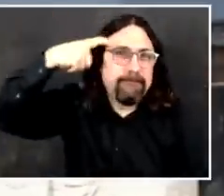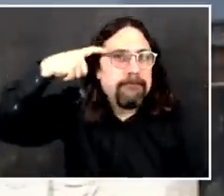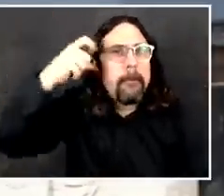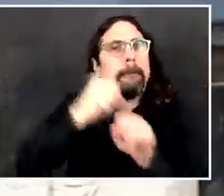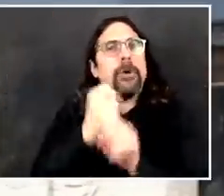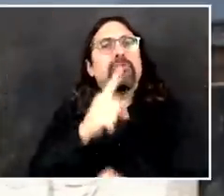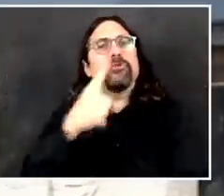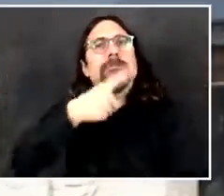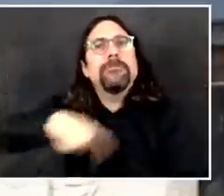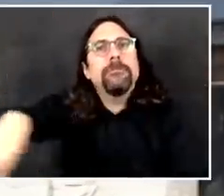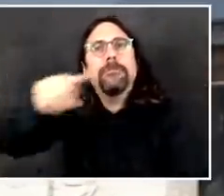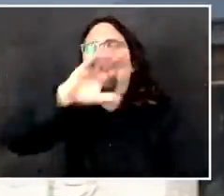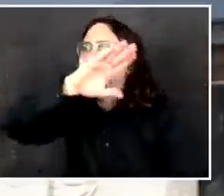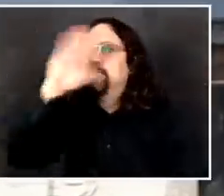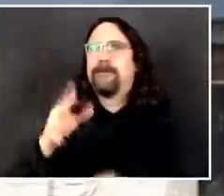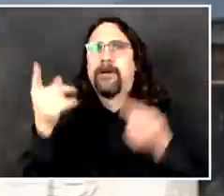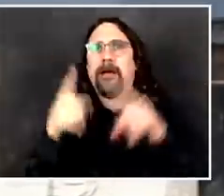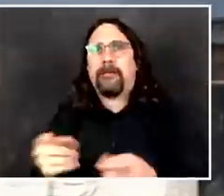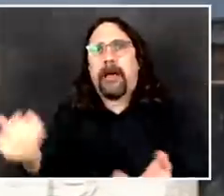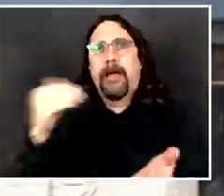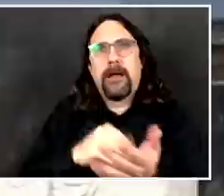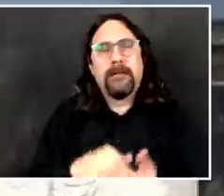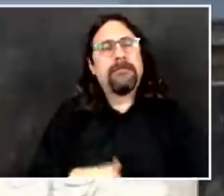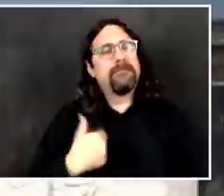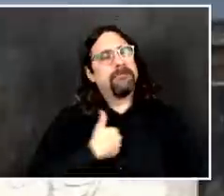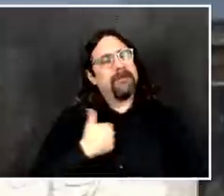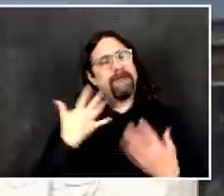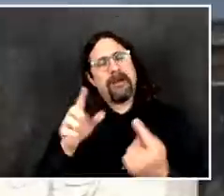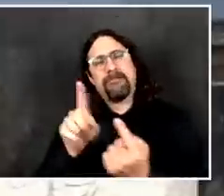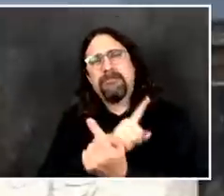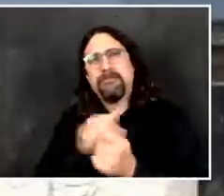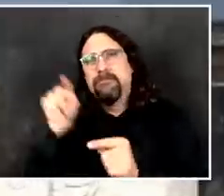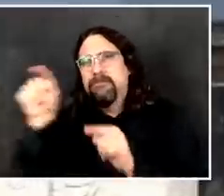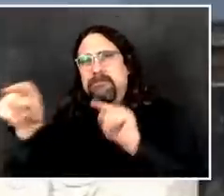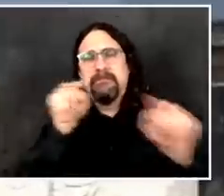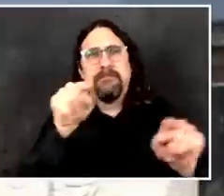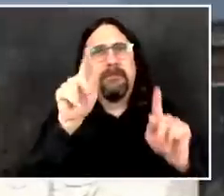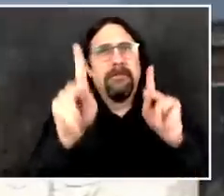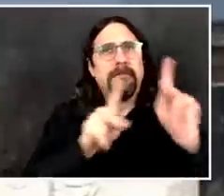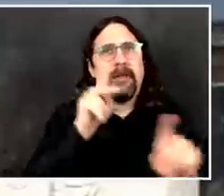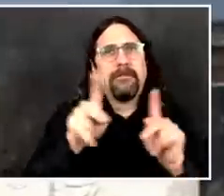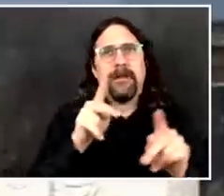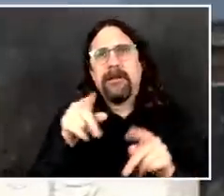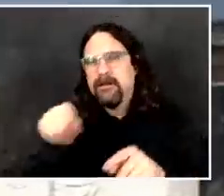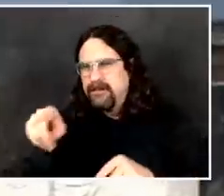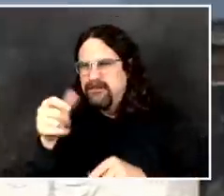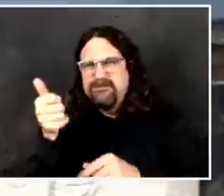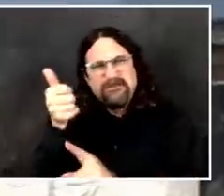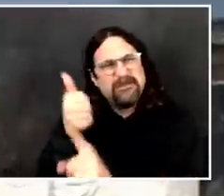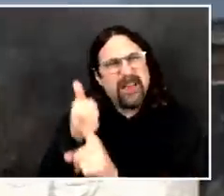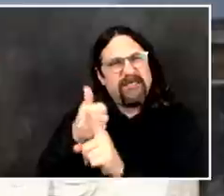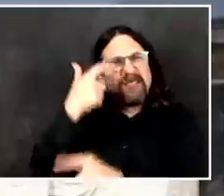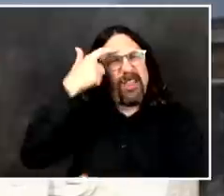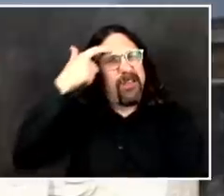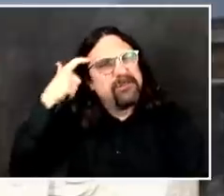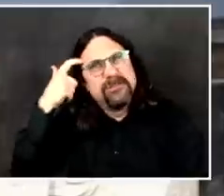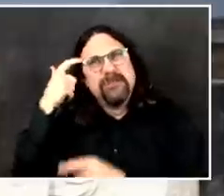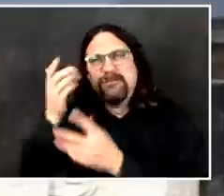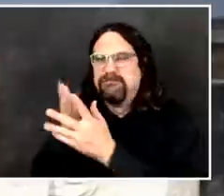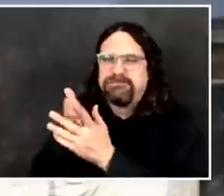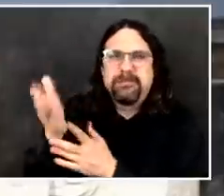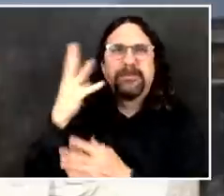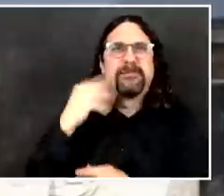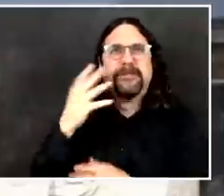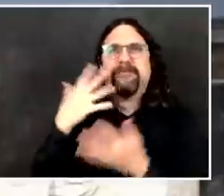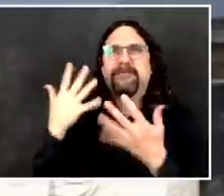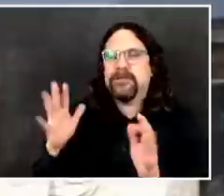extraordinarily inspirational. We got to realize that there are people right now in our city who stared down